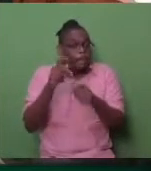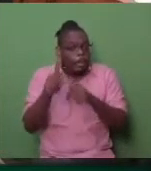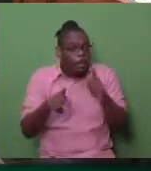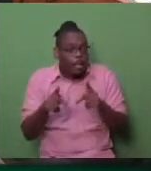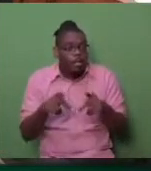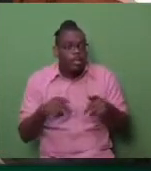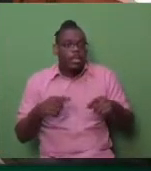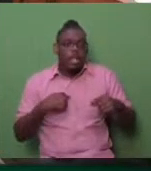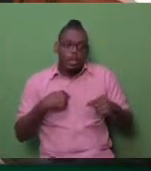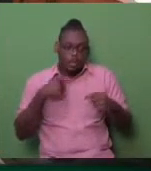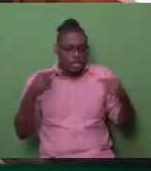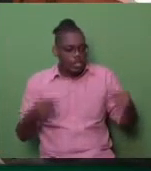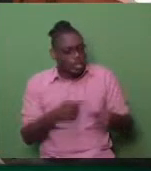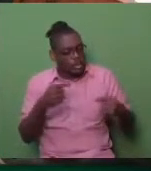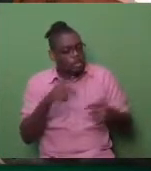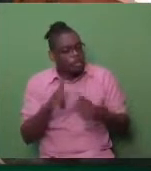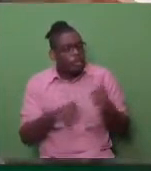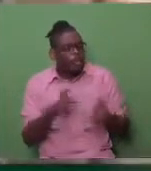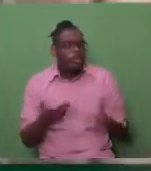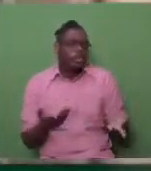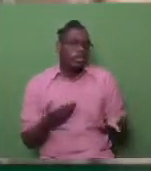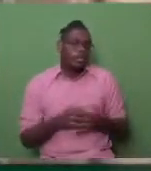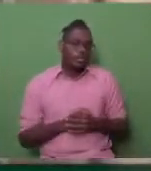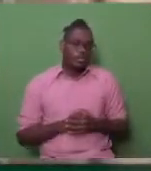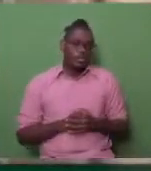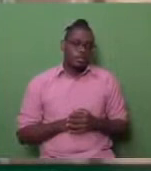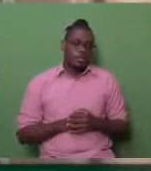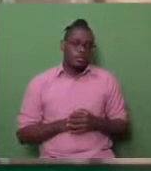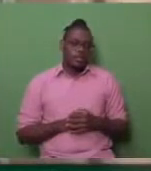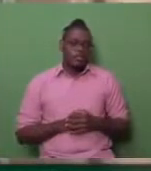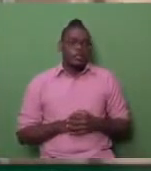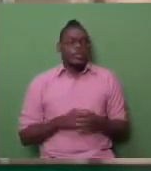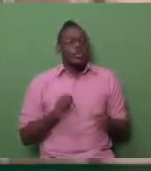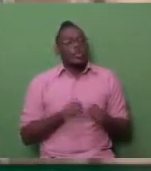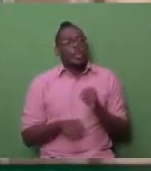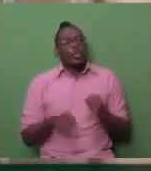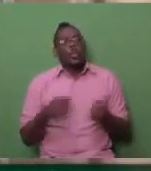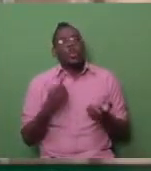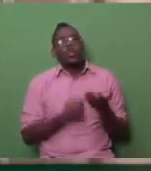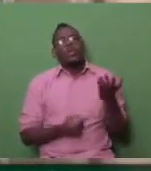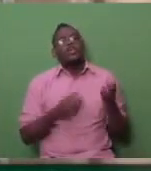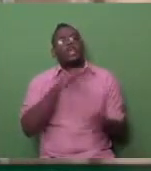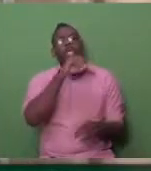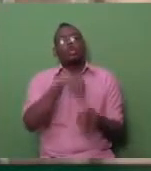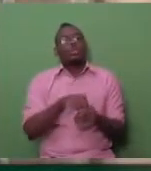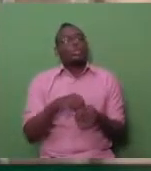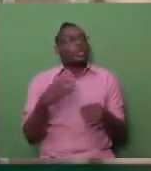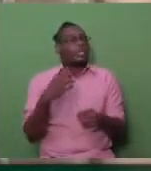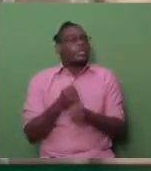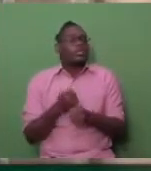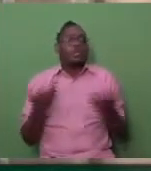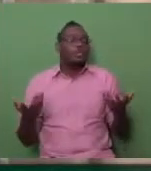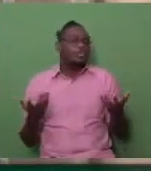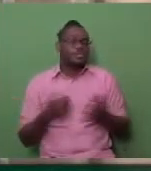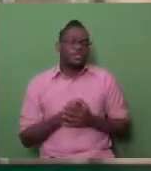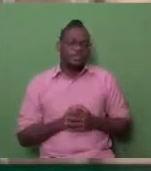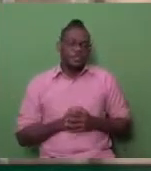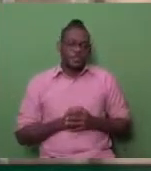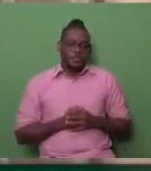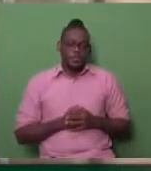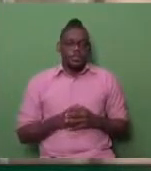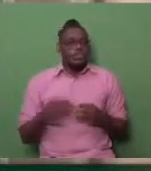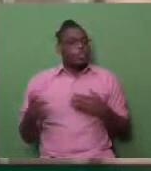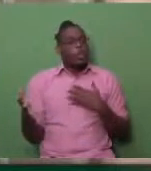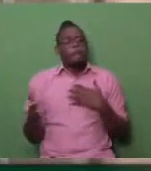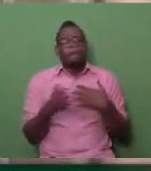So the bottom line is that despite the harsh economic climate, the suffering, the